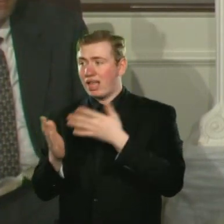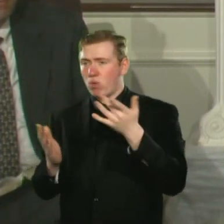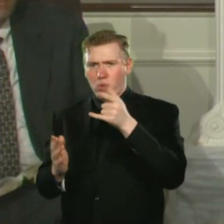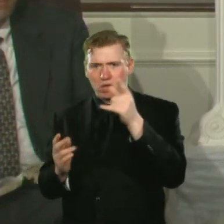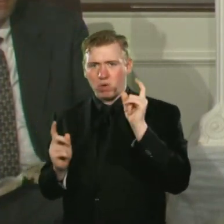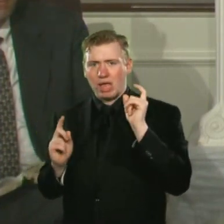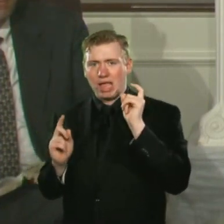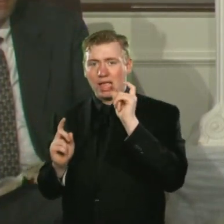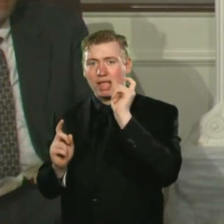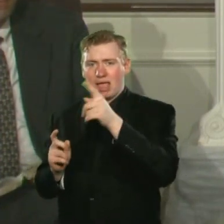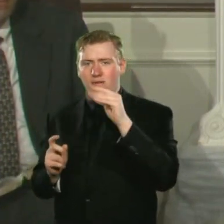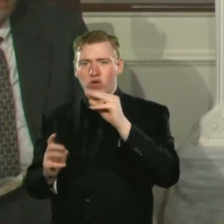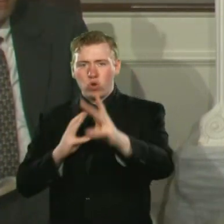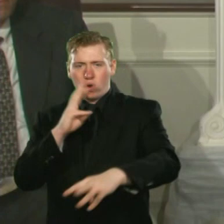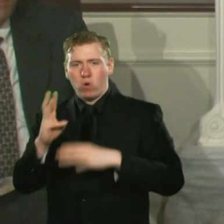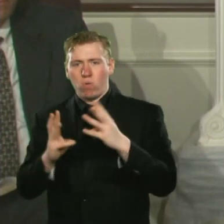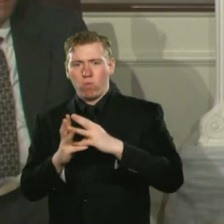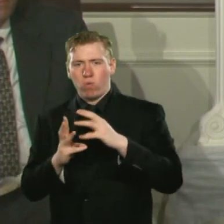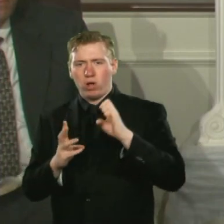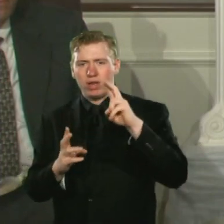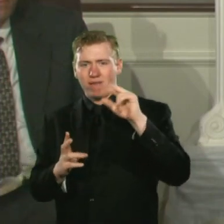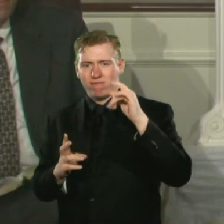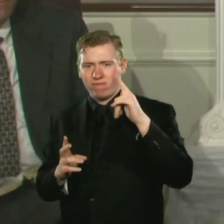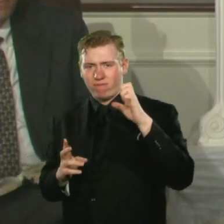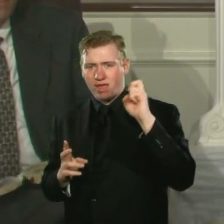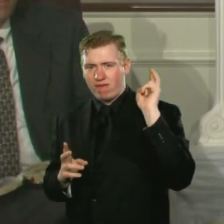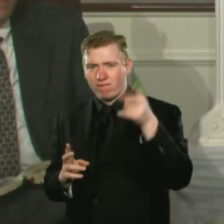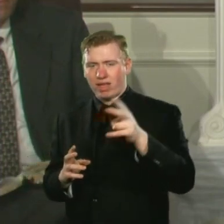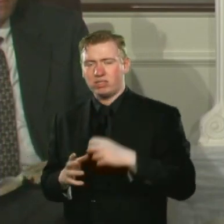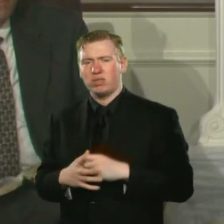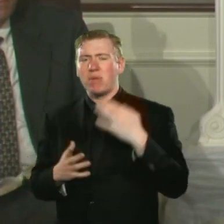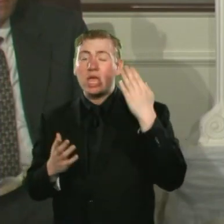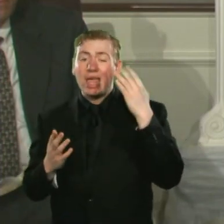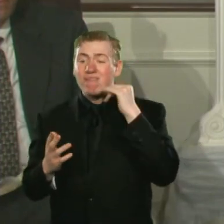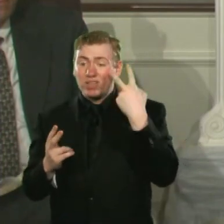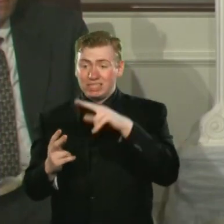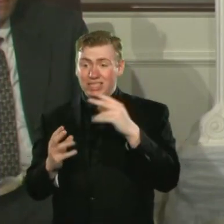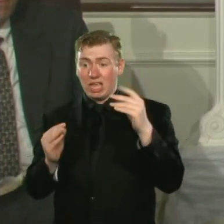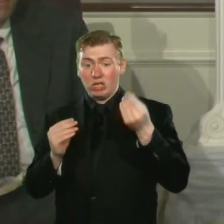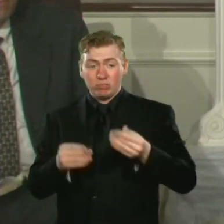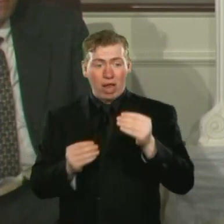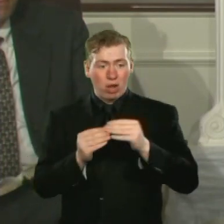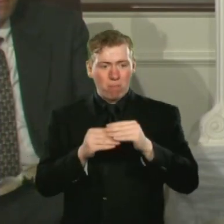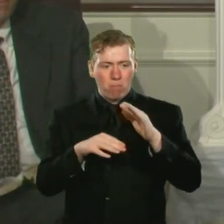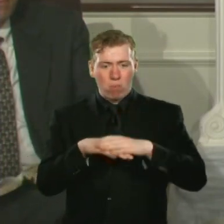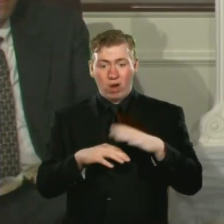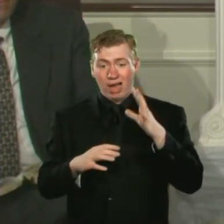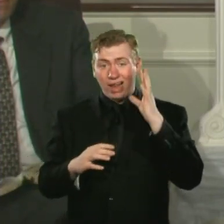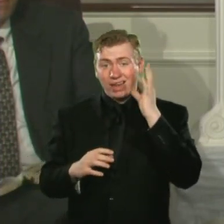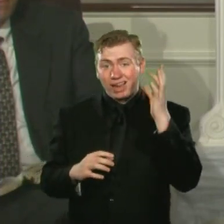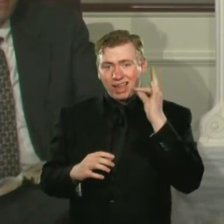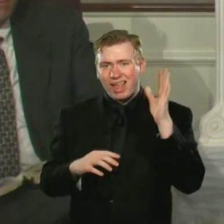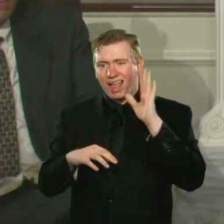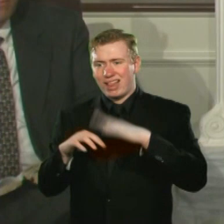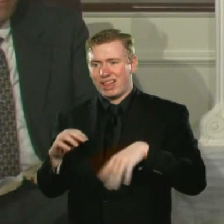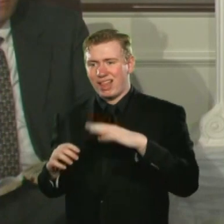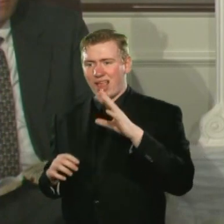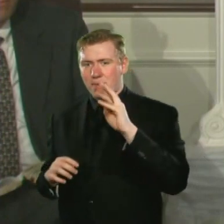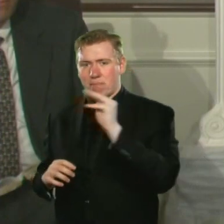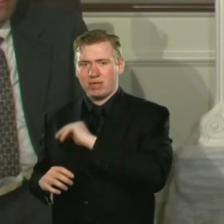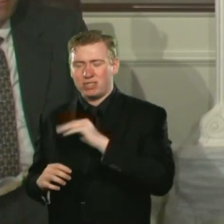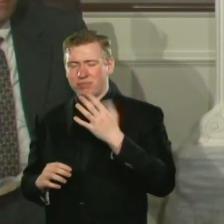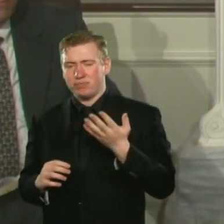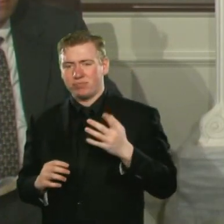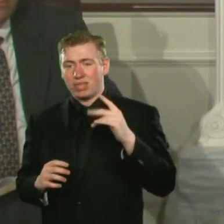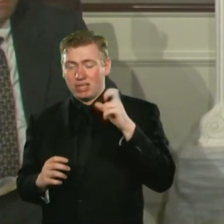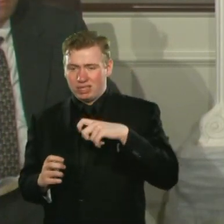the Lord. If you see a discrepancy there, you might want to be careful about that. I think it's just something. We worship the creature rather than... And when